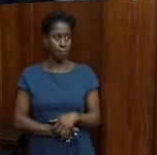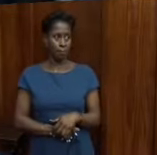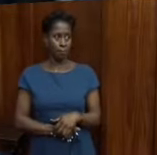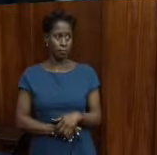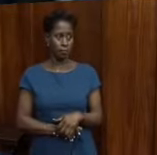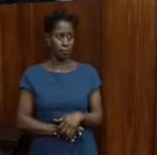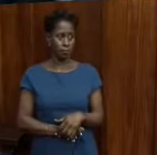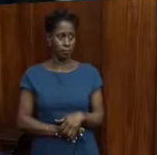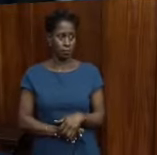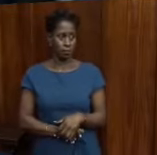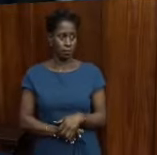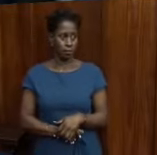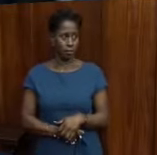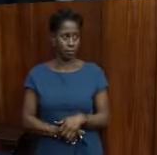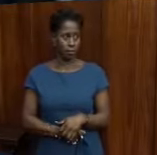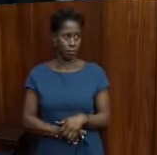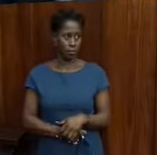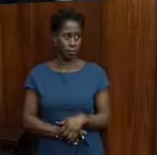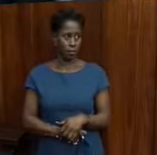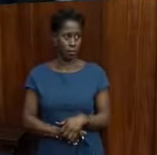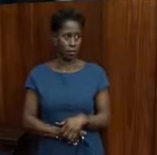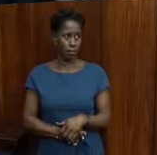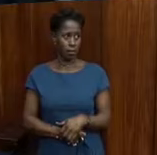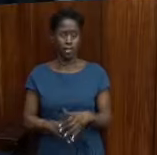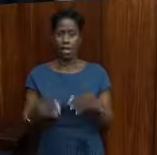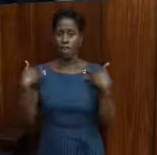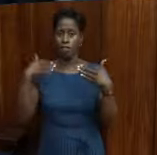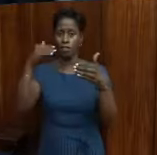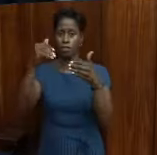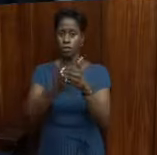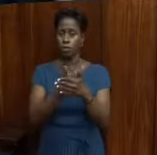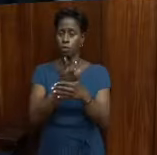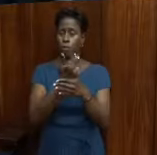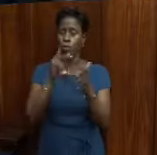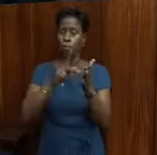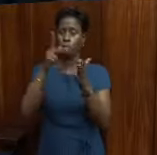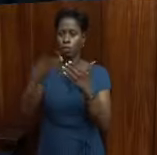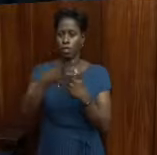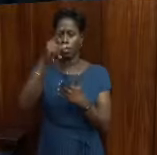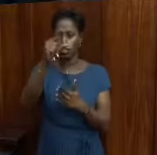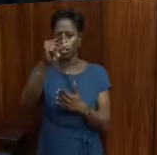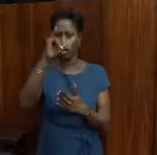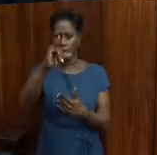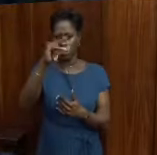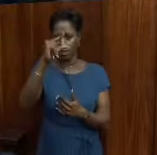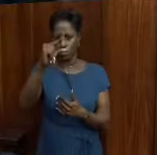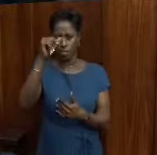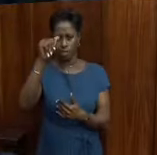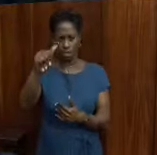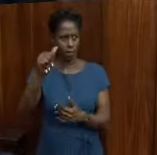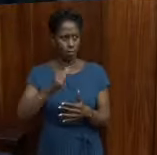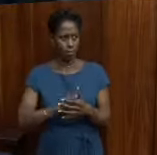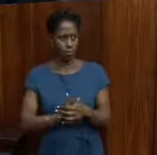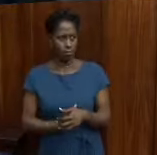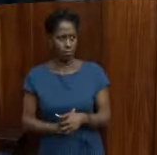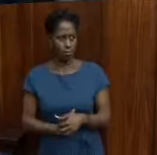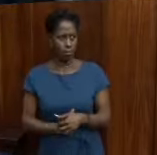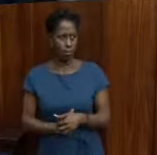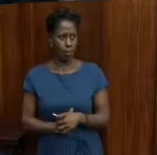Another transformative project is the GIGA project, a global initiative being implemented by the OECS